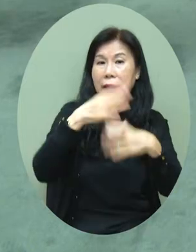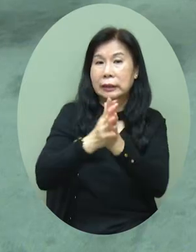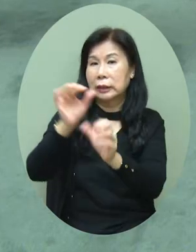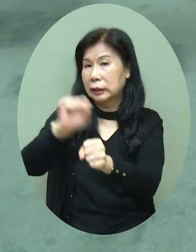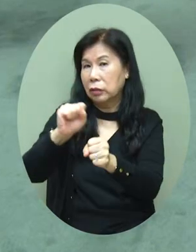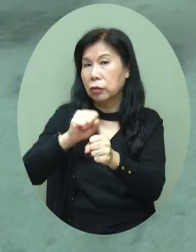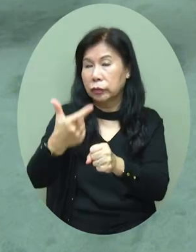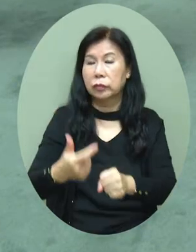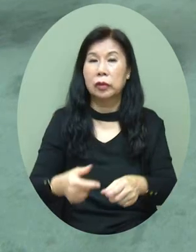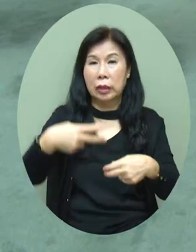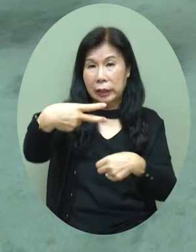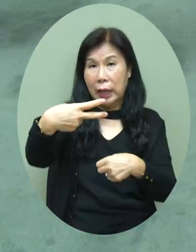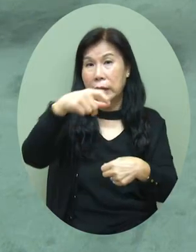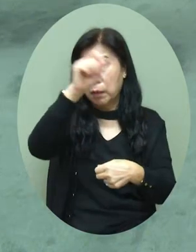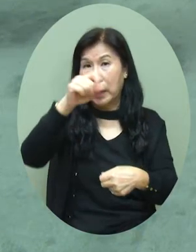has to do about the